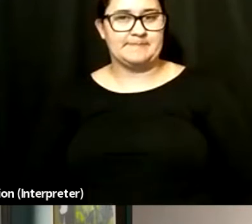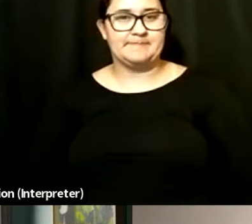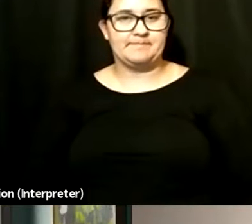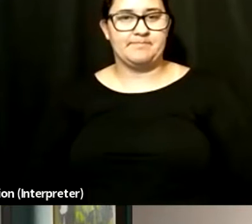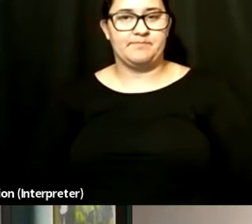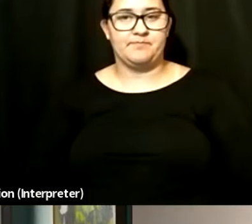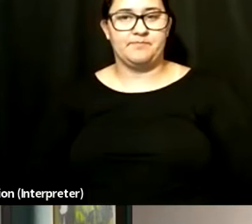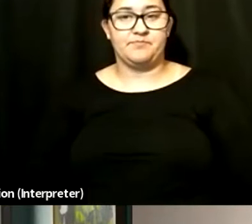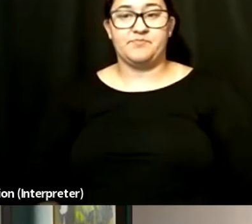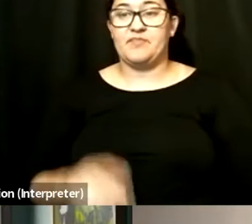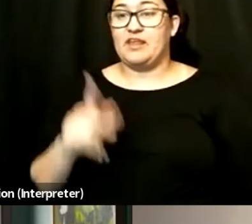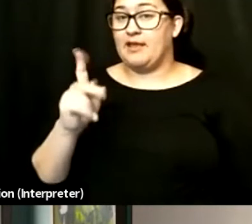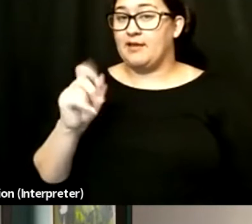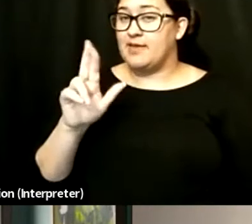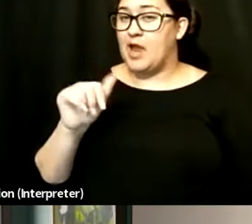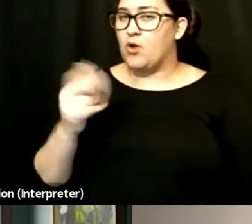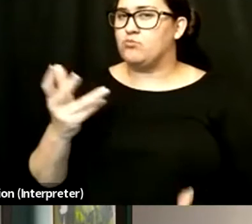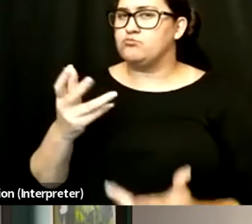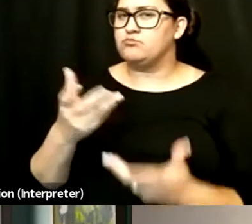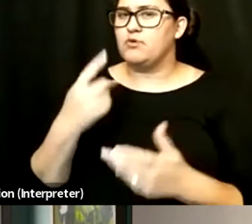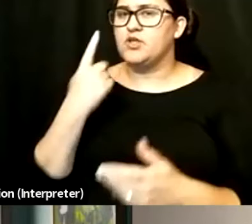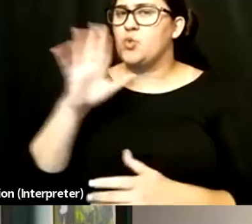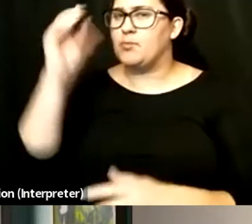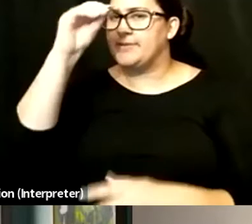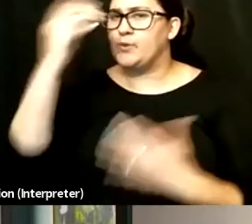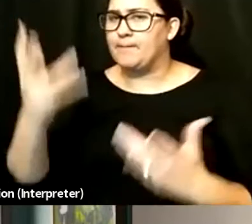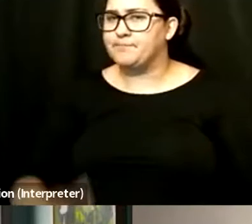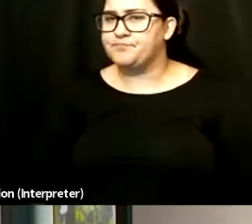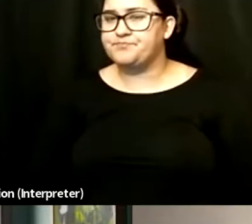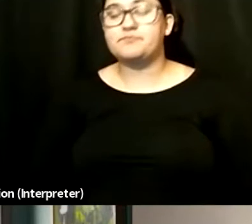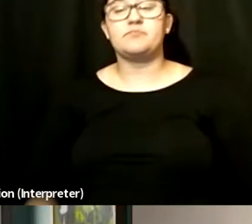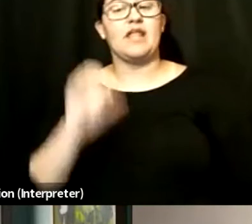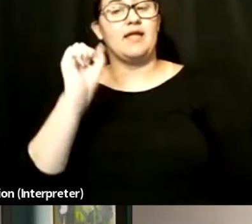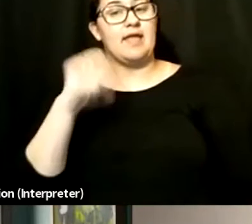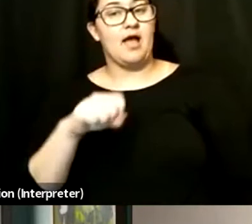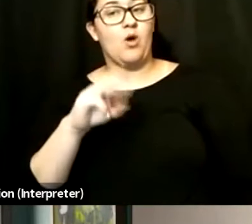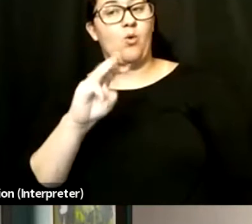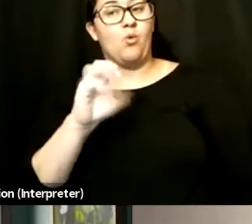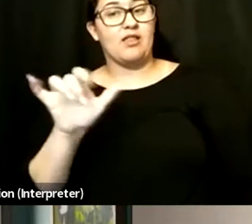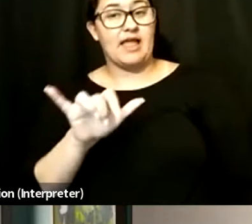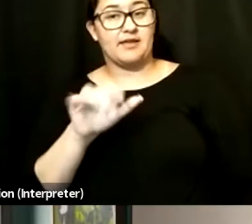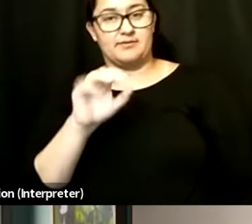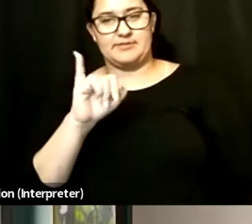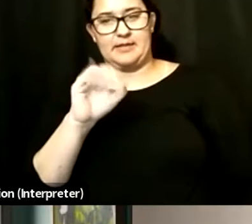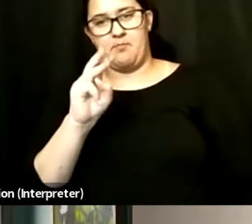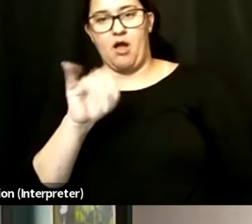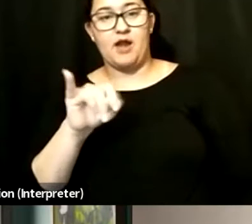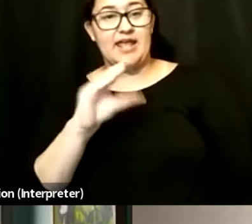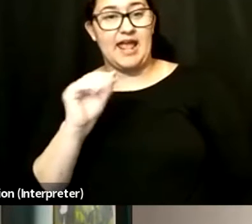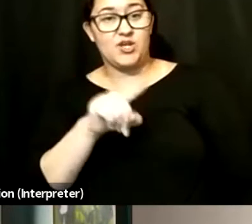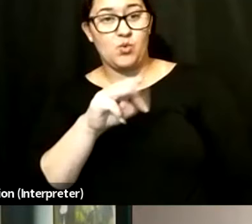Kara, what is ableism to you? Yeah. Like Imani and like you, Mary Allison,